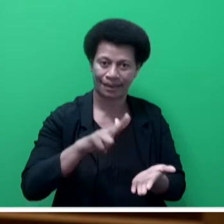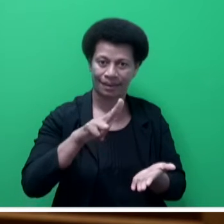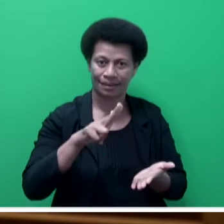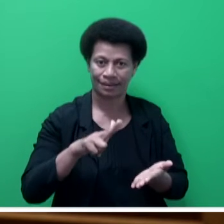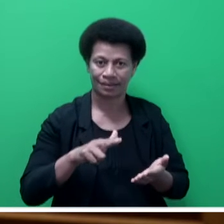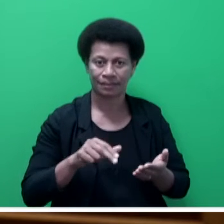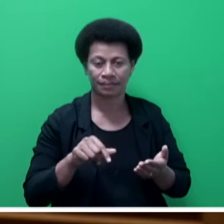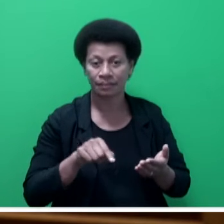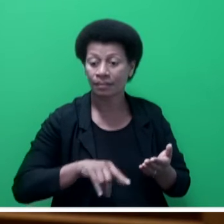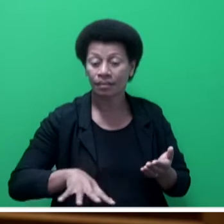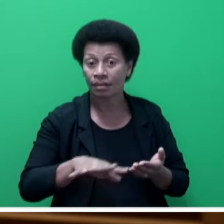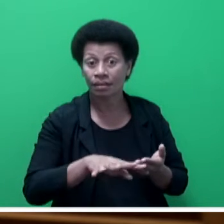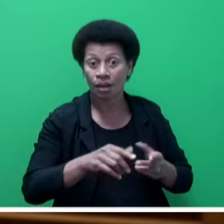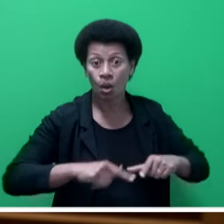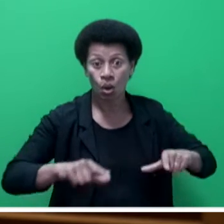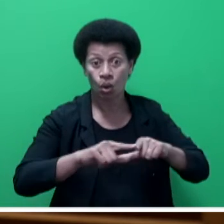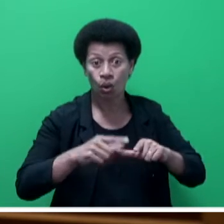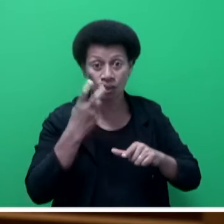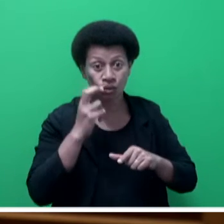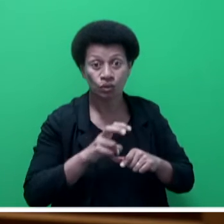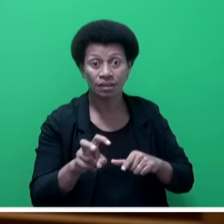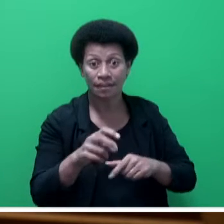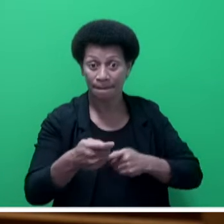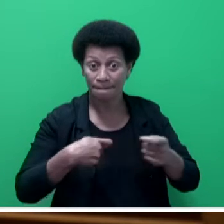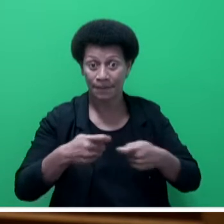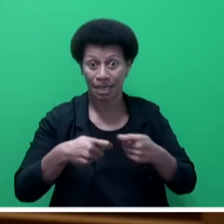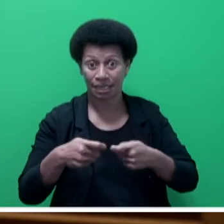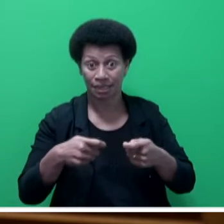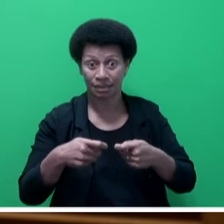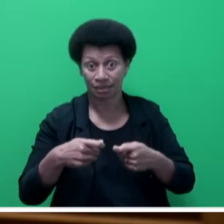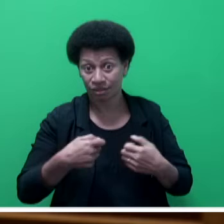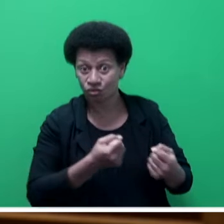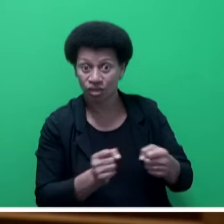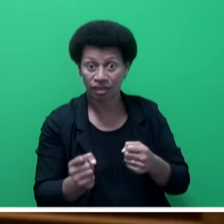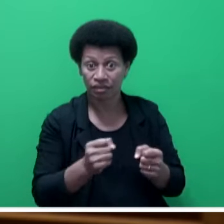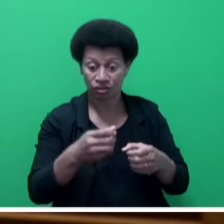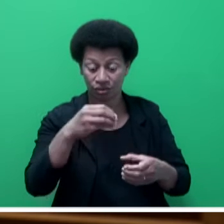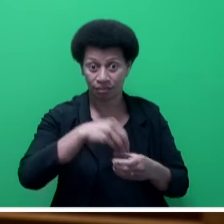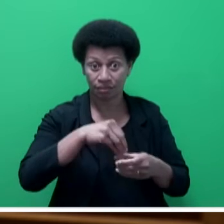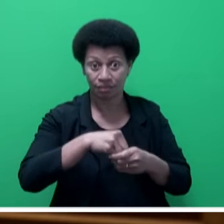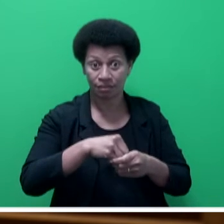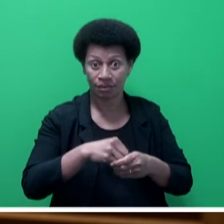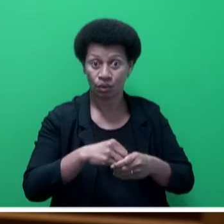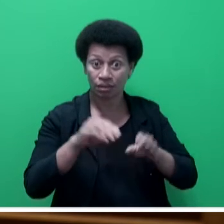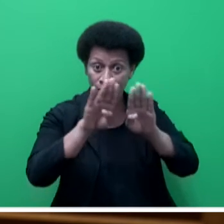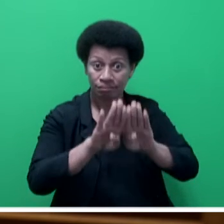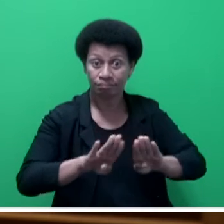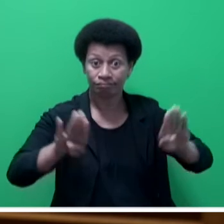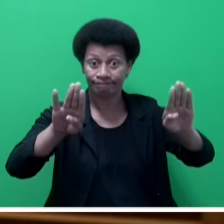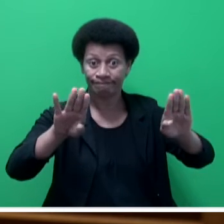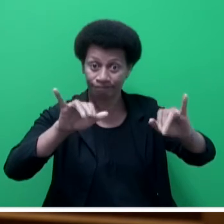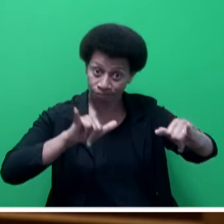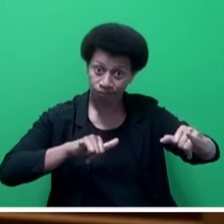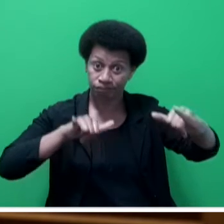local tourism market will be part of Tourism Fiji's marketing strategies also, even after the borders open, sir. And based on the